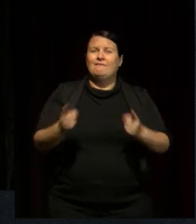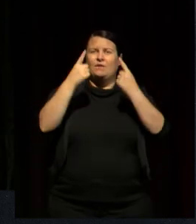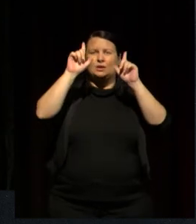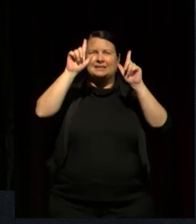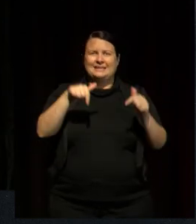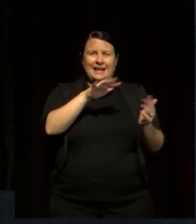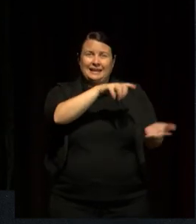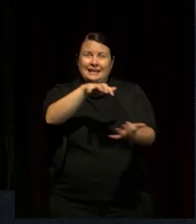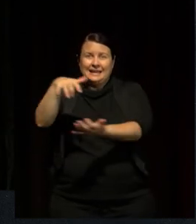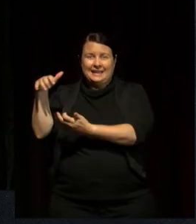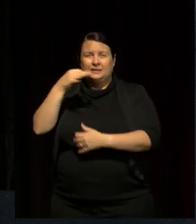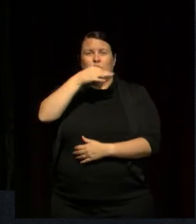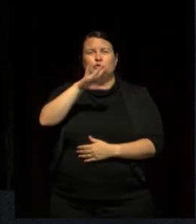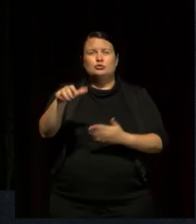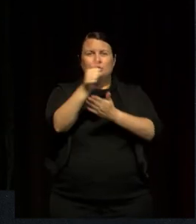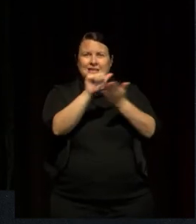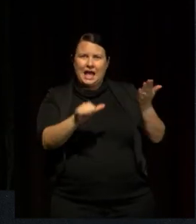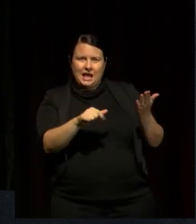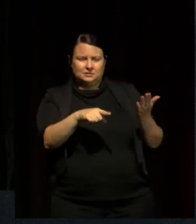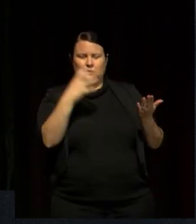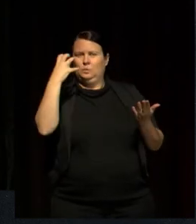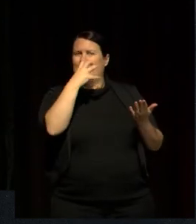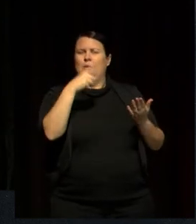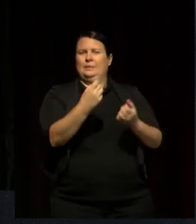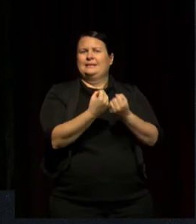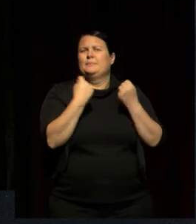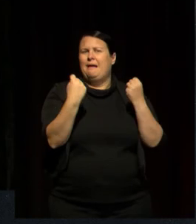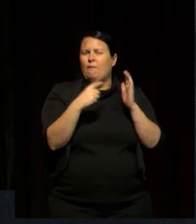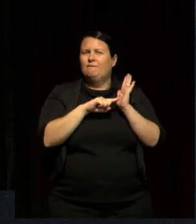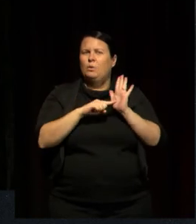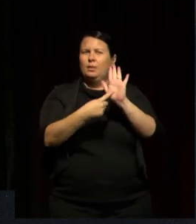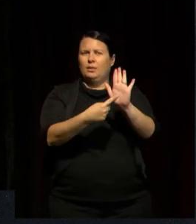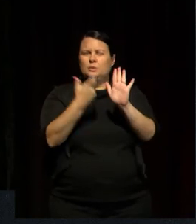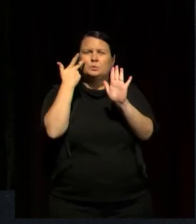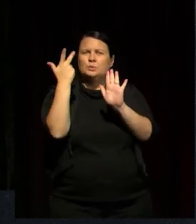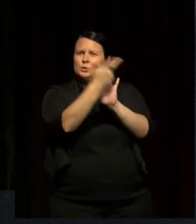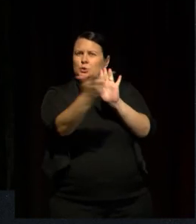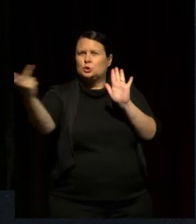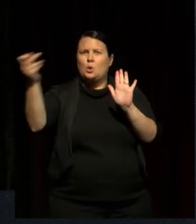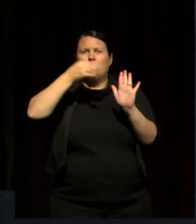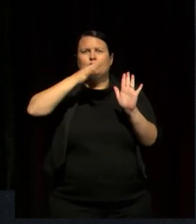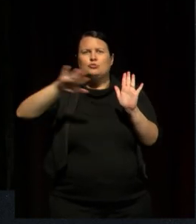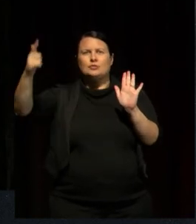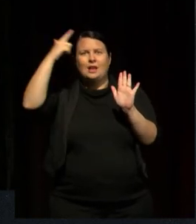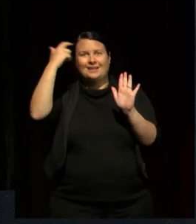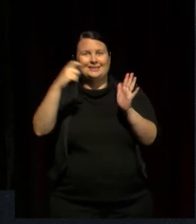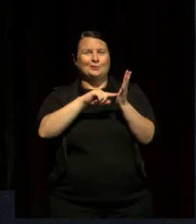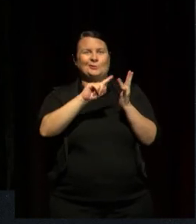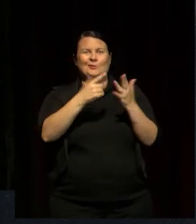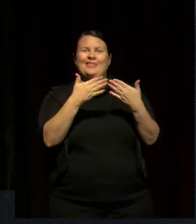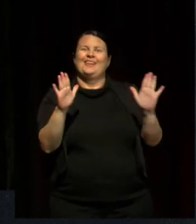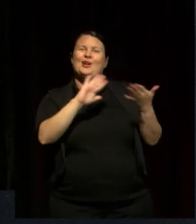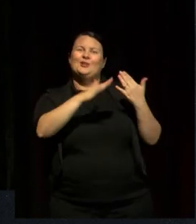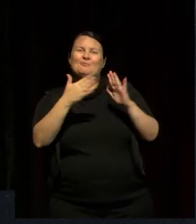children's art and saw it as a powerful tool for portraying their ideas to the community, I